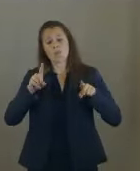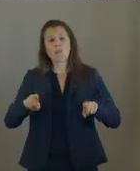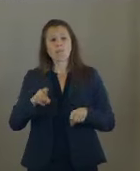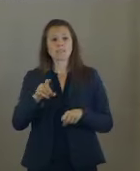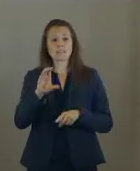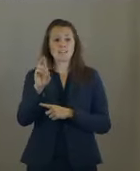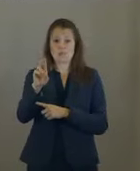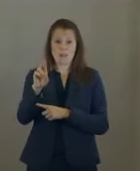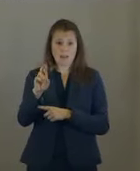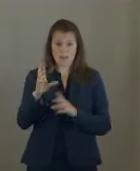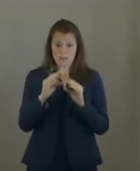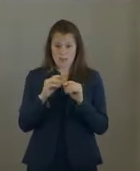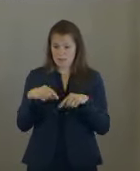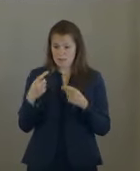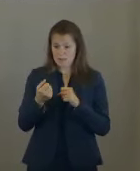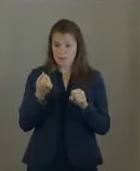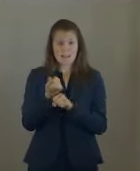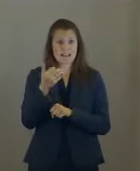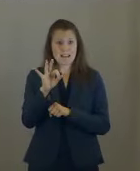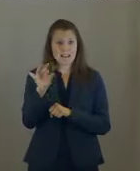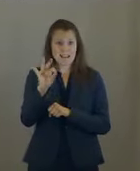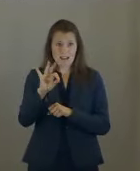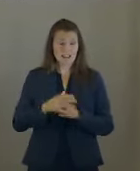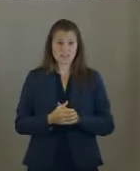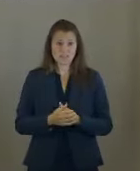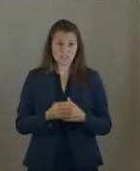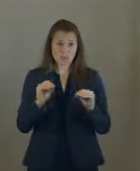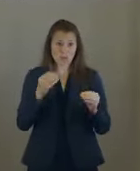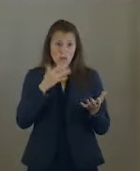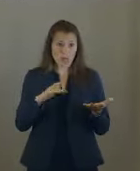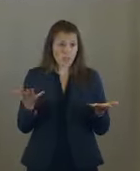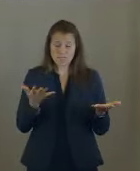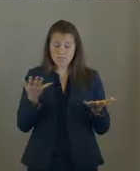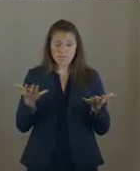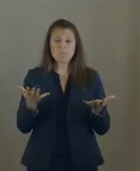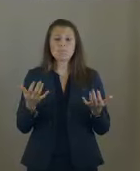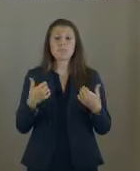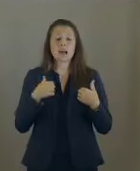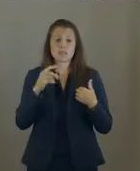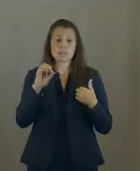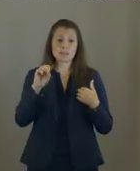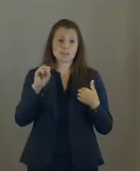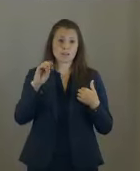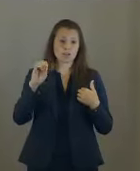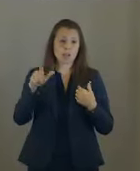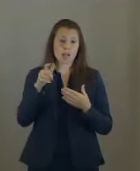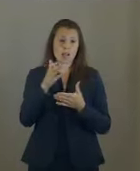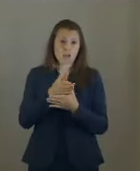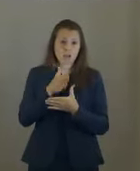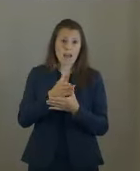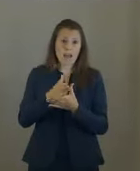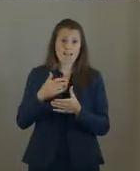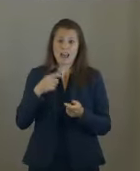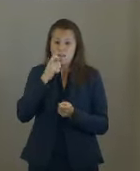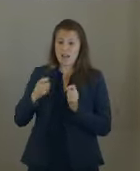since 1989, and I have not had any luck. I was sexually harassed, and I've been